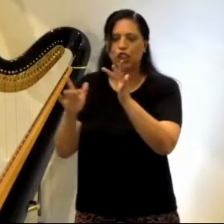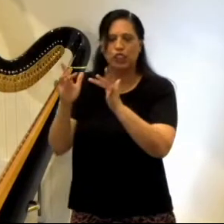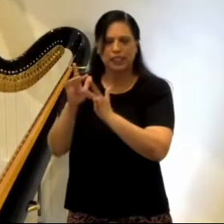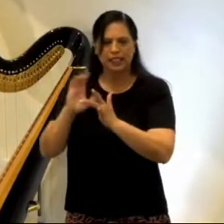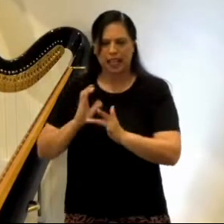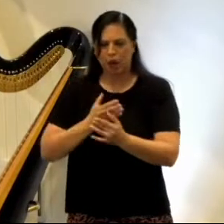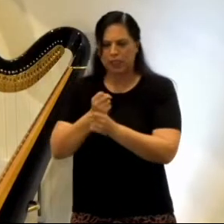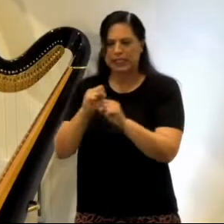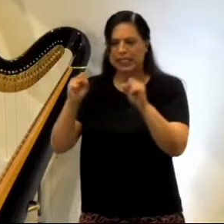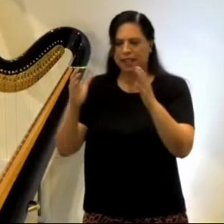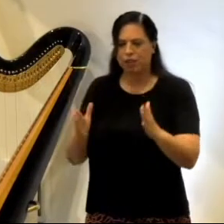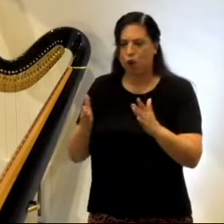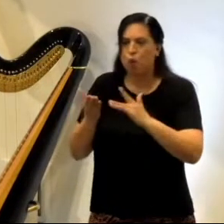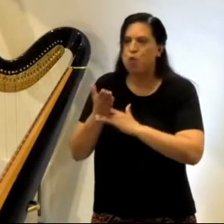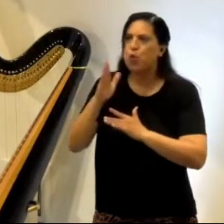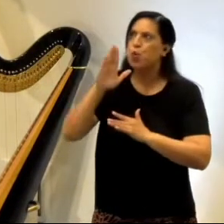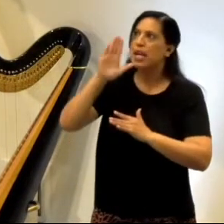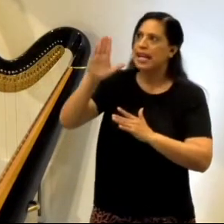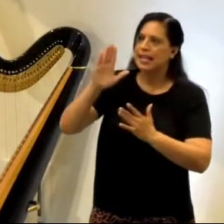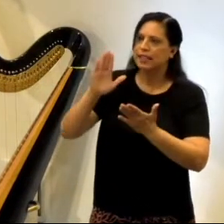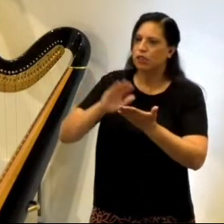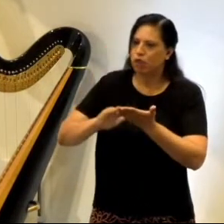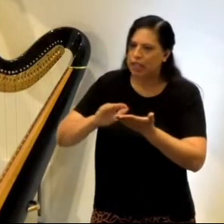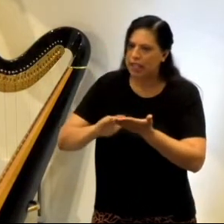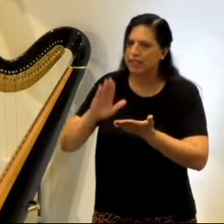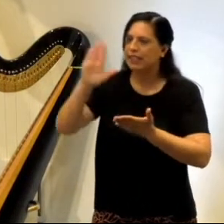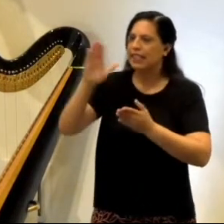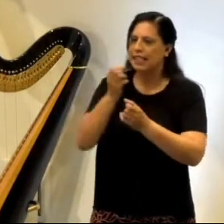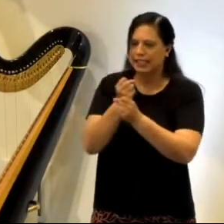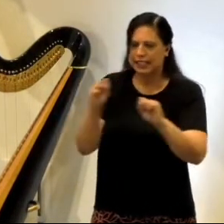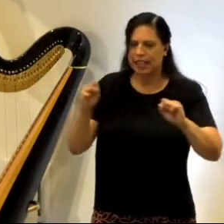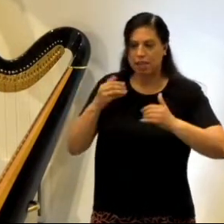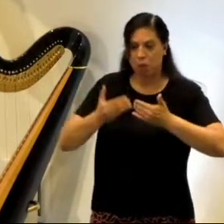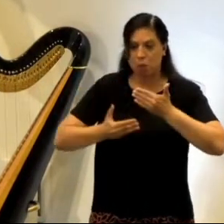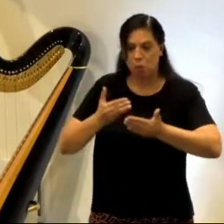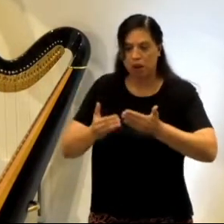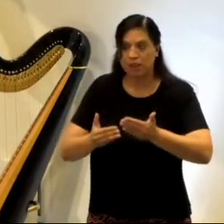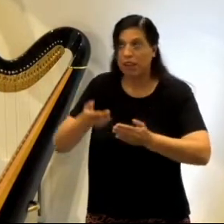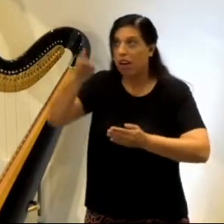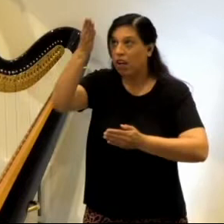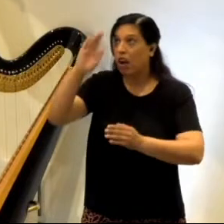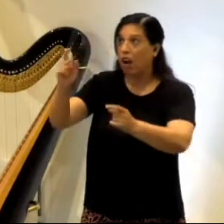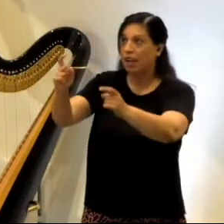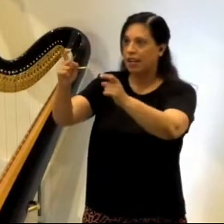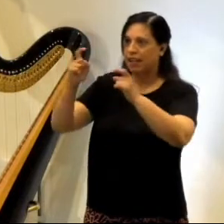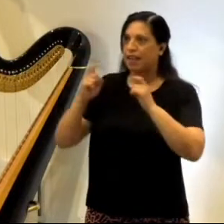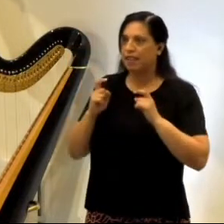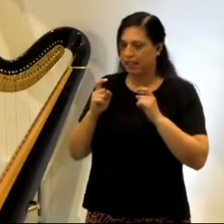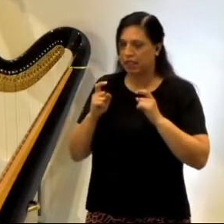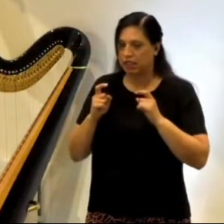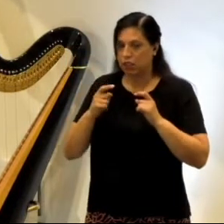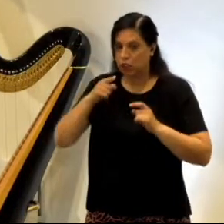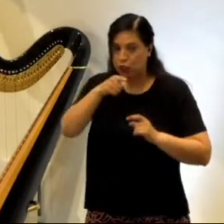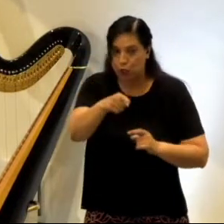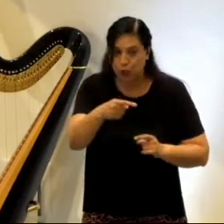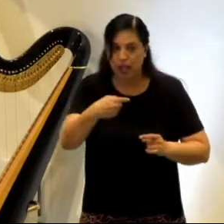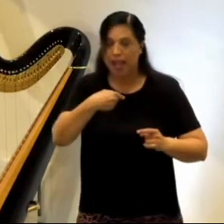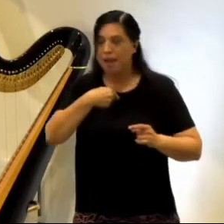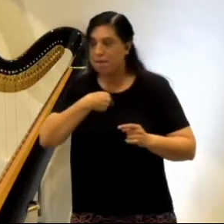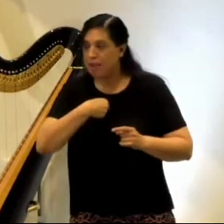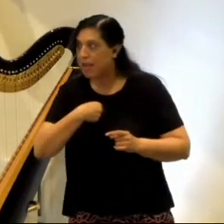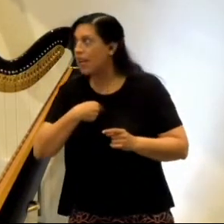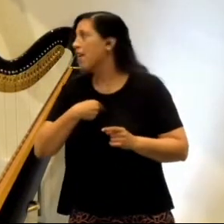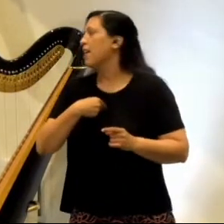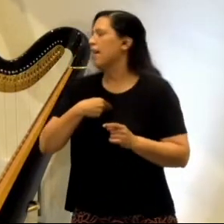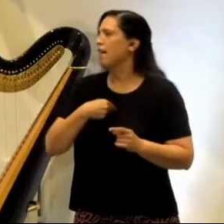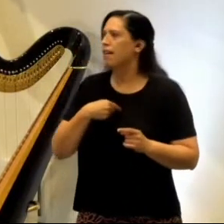forgiveness and salvation. God has given you and me the same privilege and responsibility that he gave